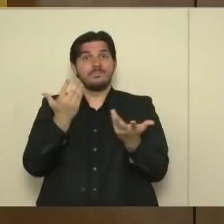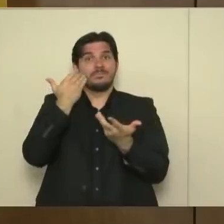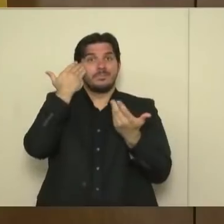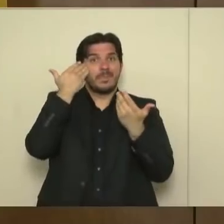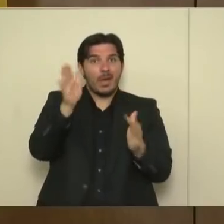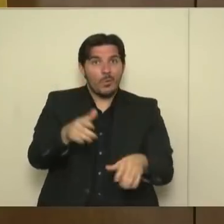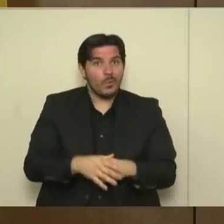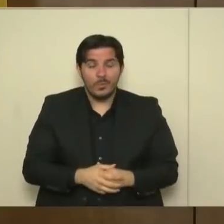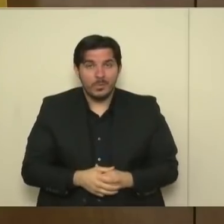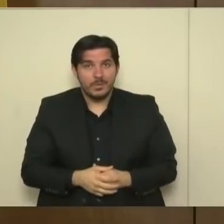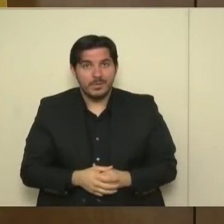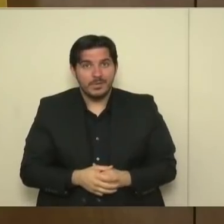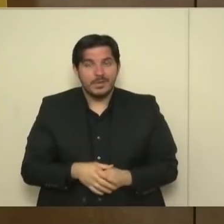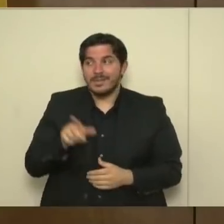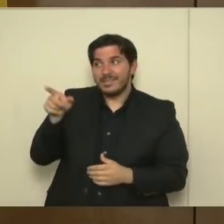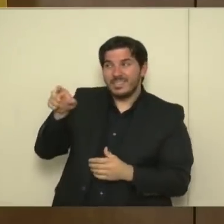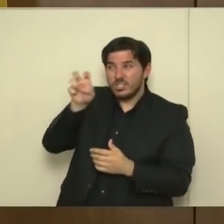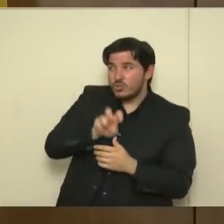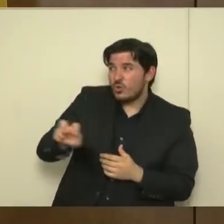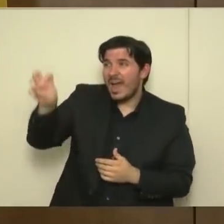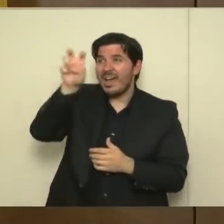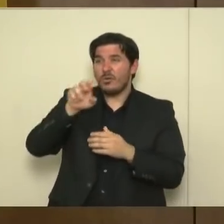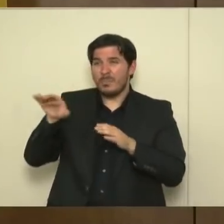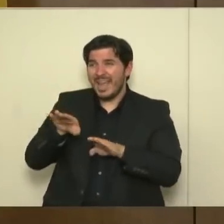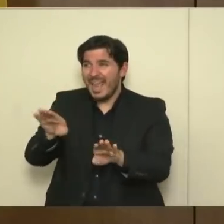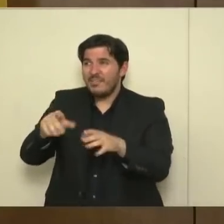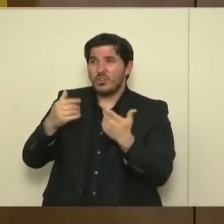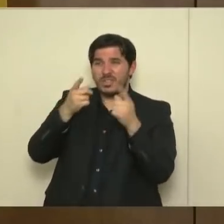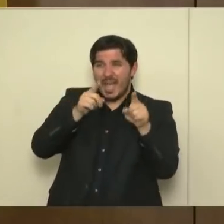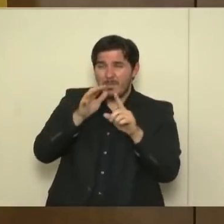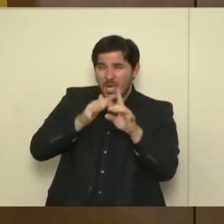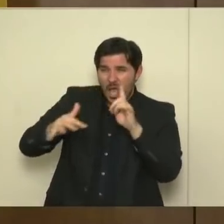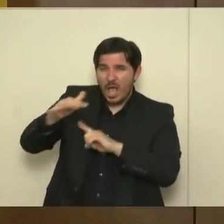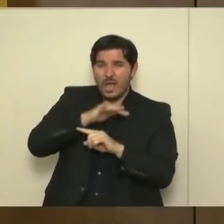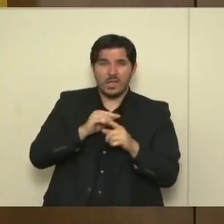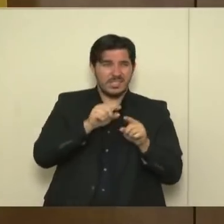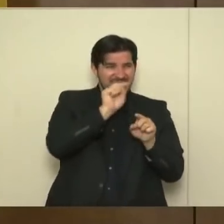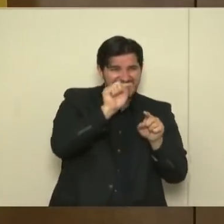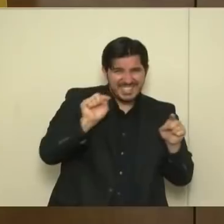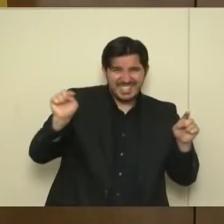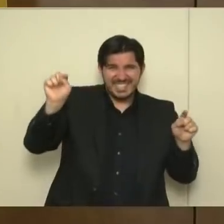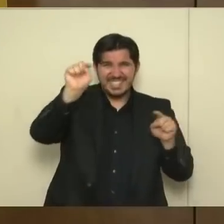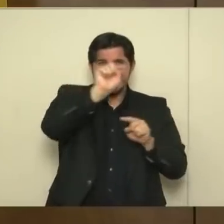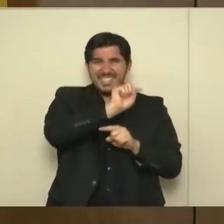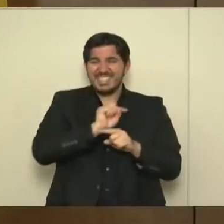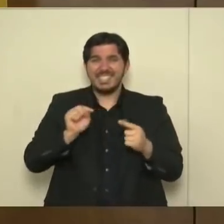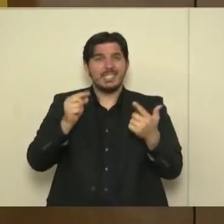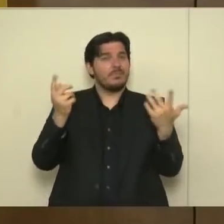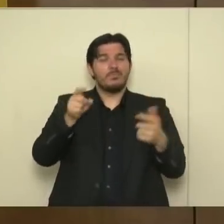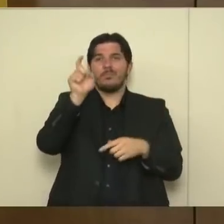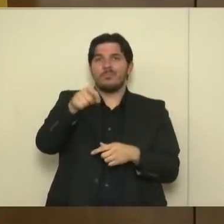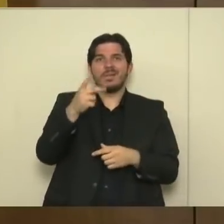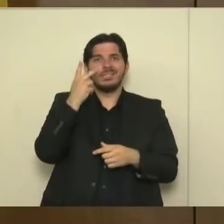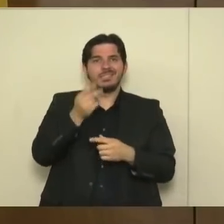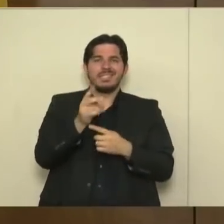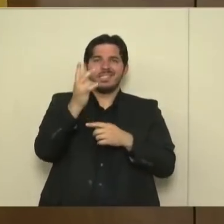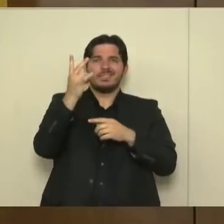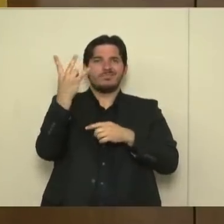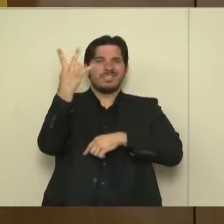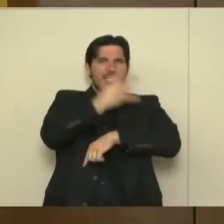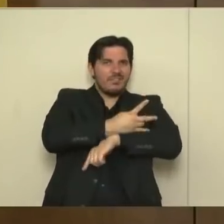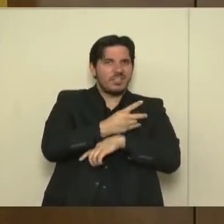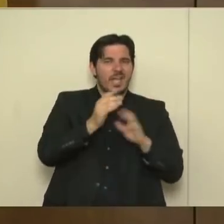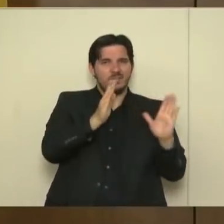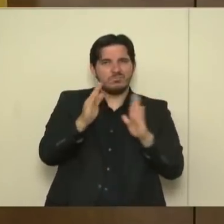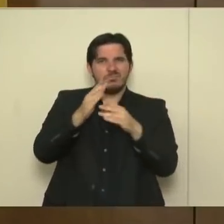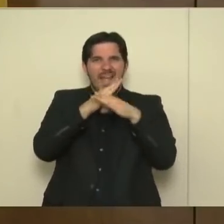traveling, hard to know what's happening around us, what's happening county to county, until we actually look at that 14-day or 7-day rolling average.